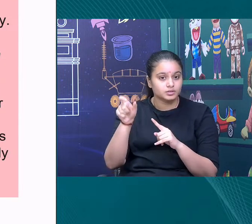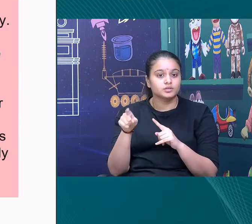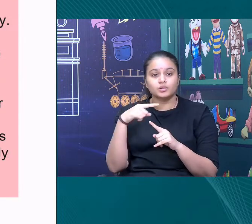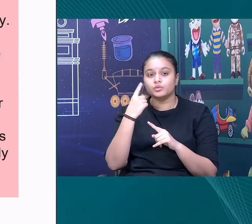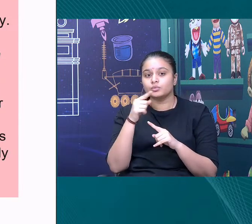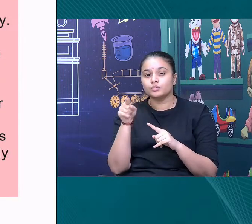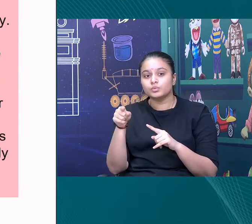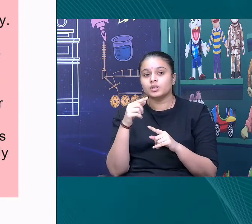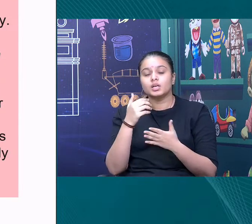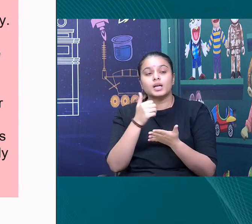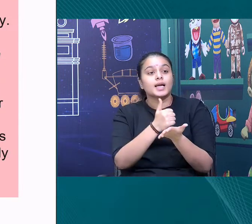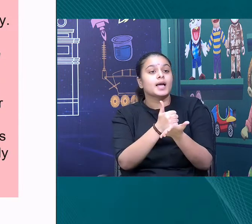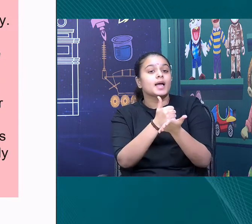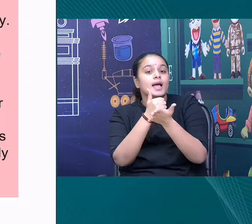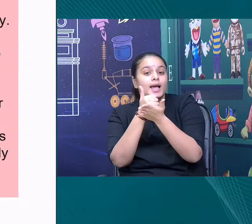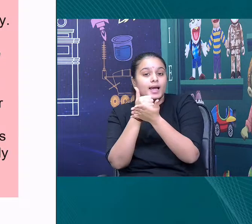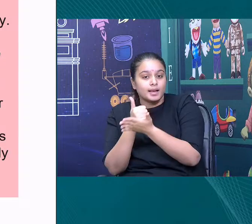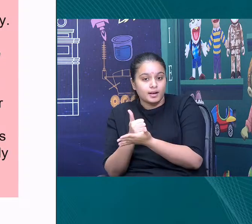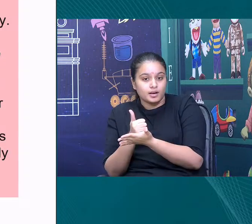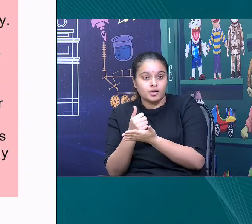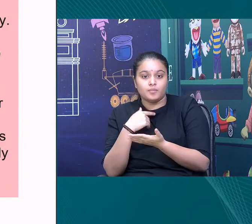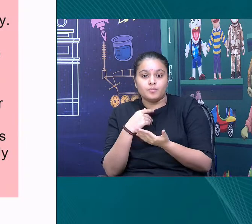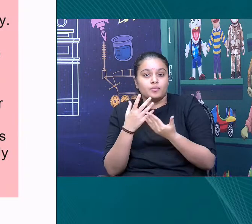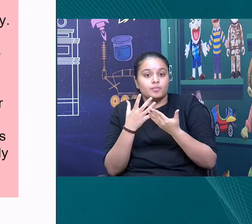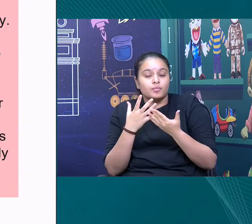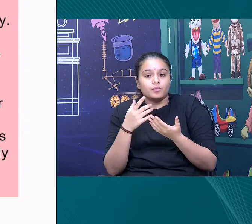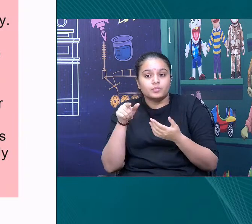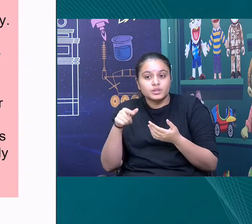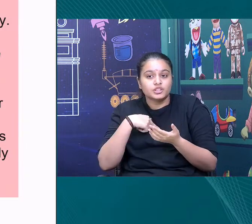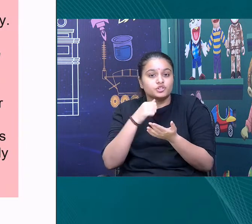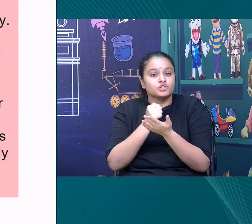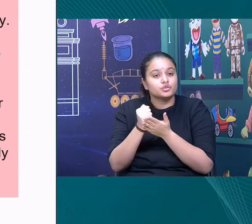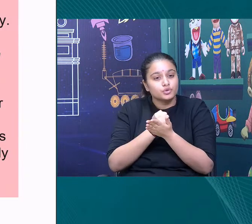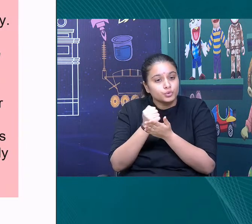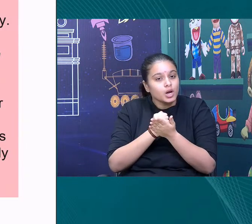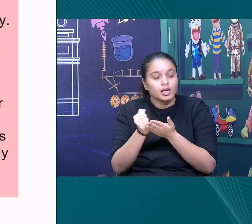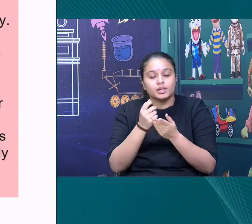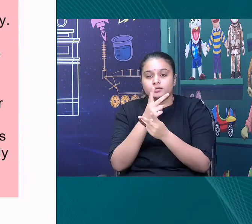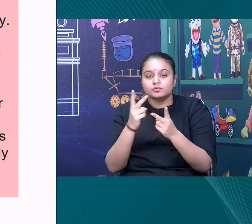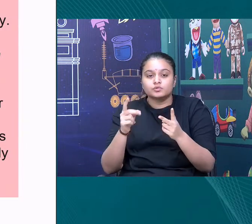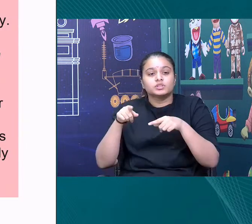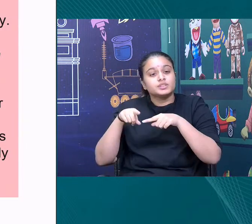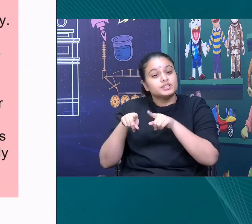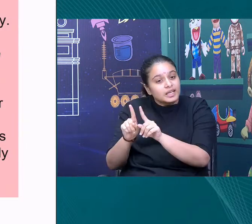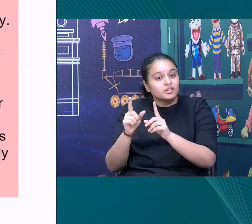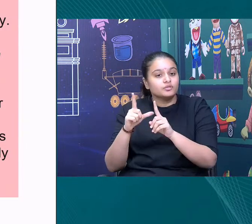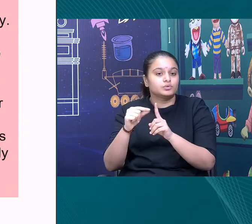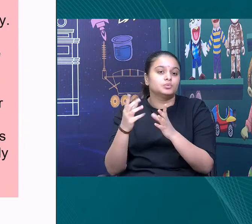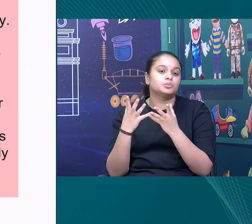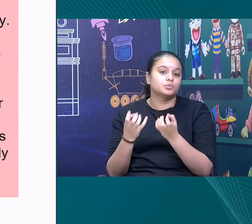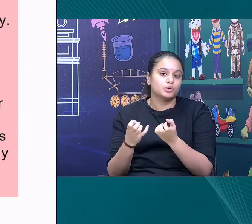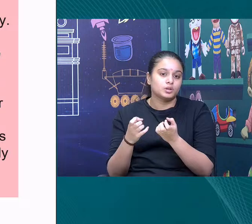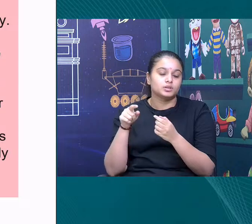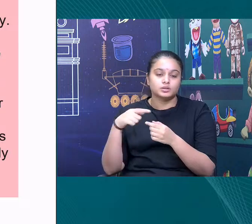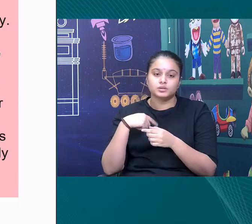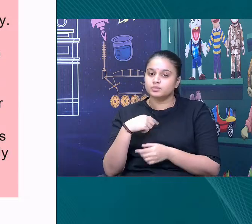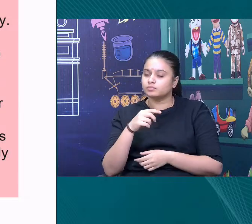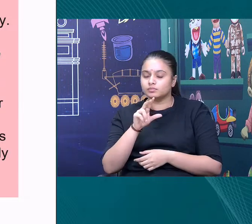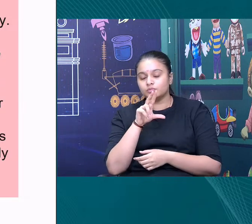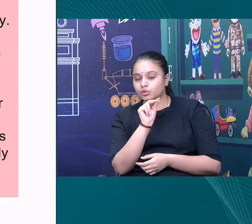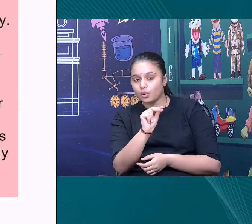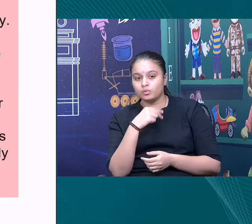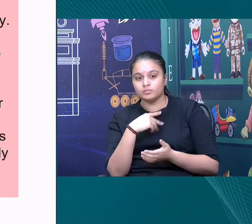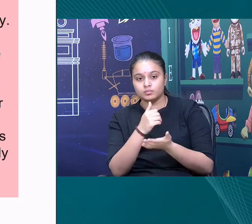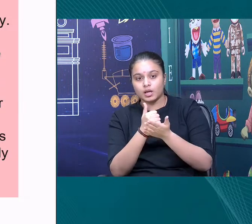for as long as he could. He tried to do a lot of things on his own. He denied help